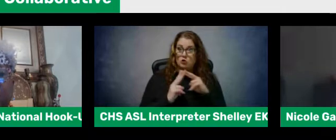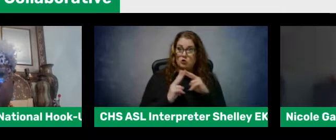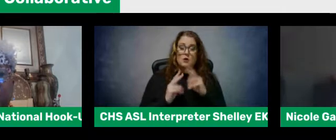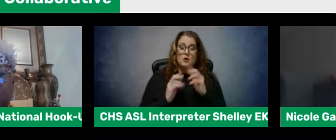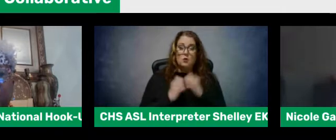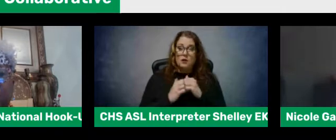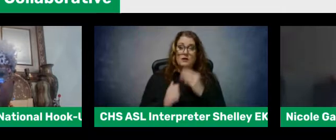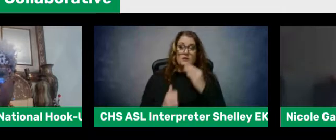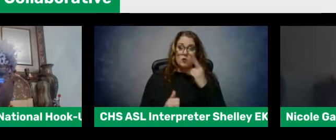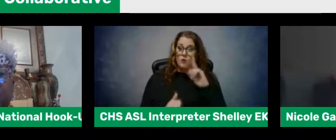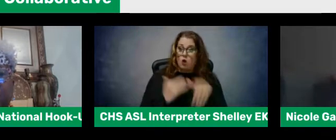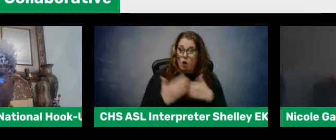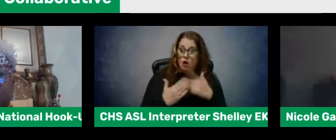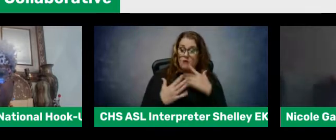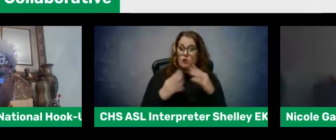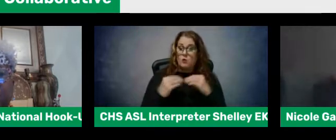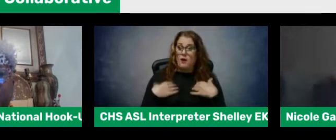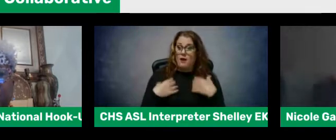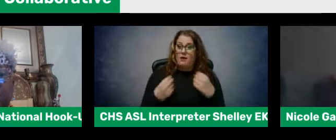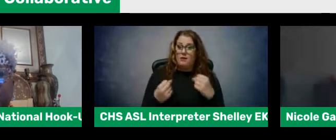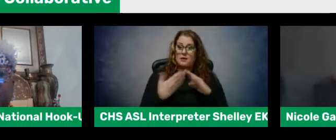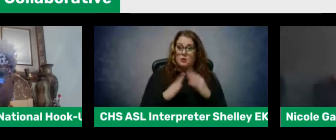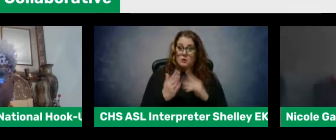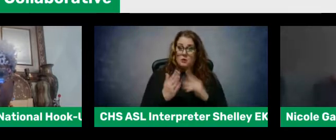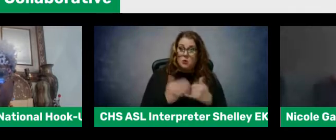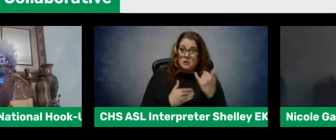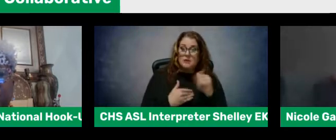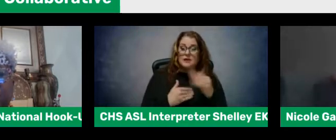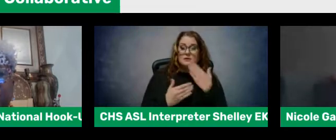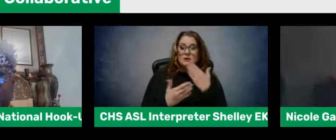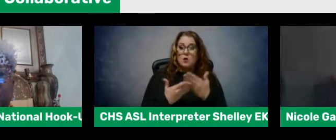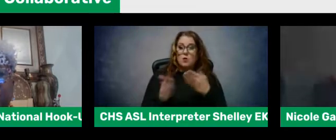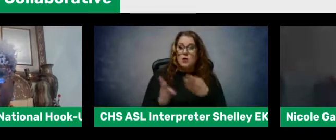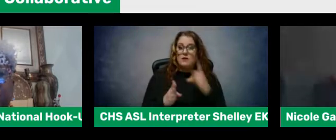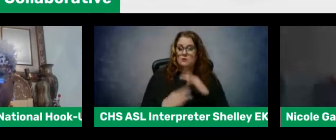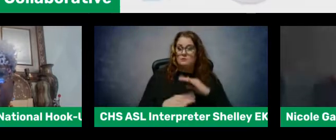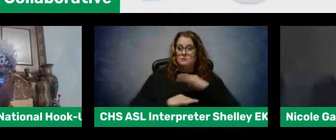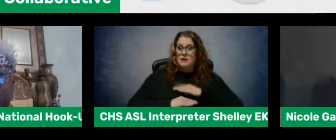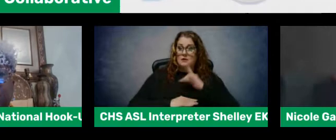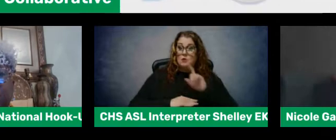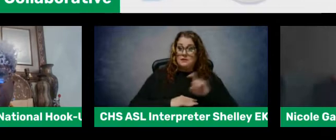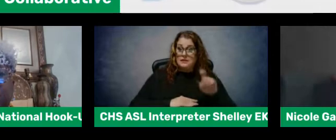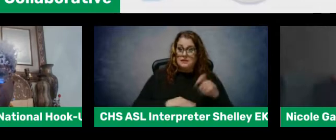for All for a Healthier Community project is a way for us to meet those needs.